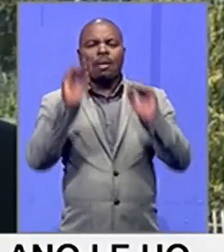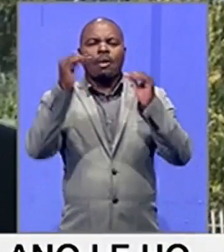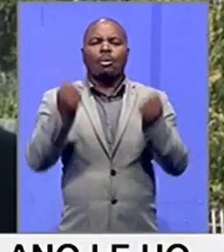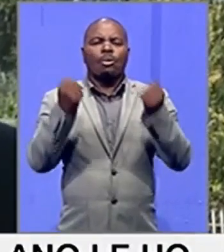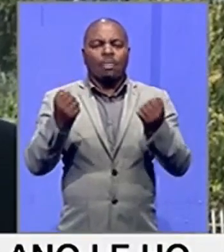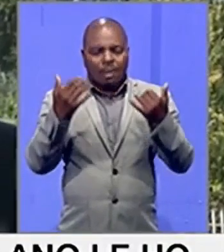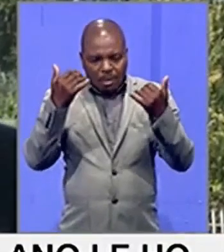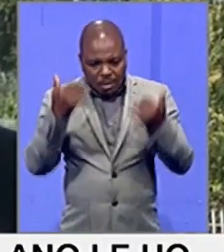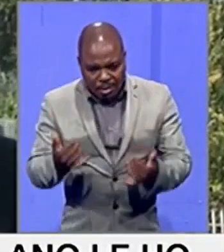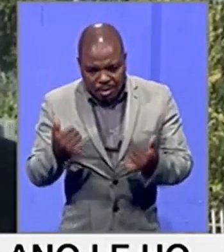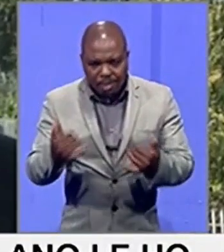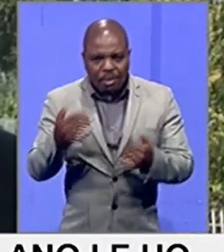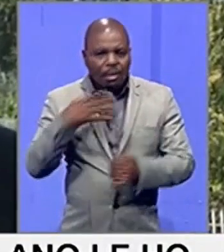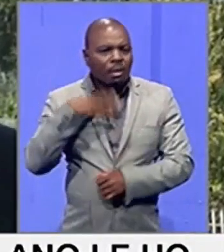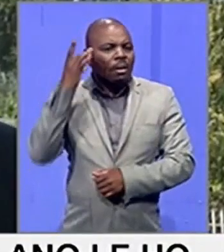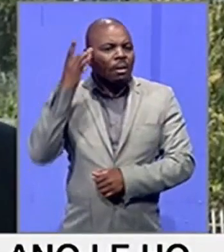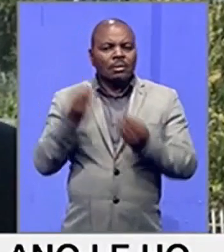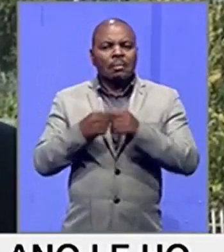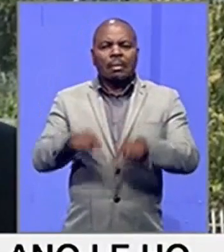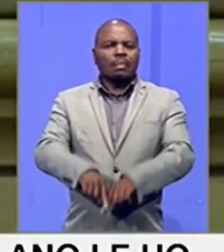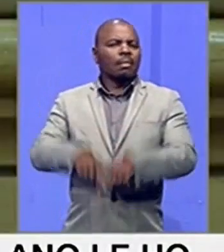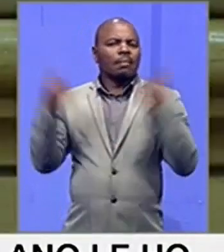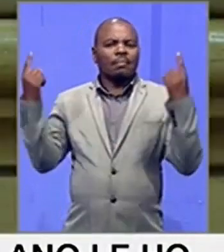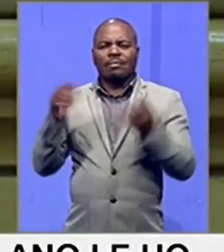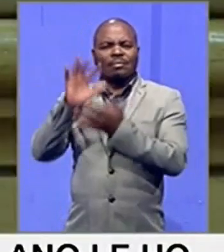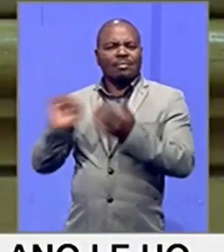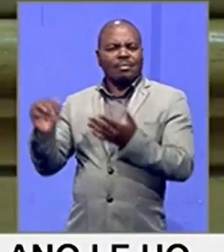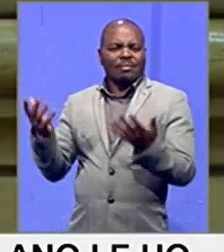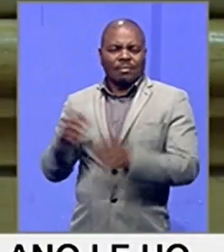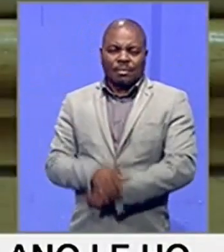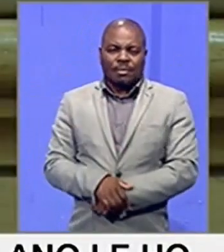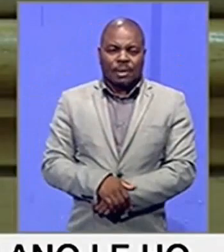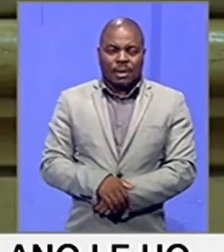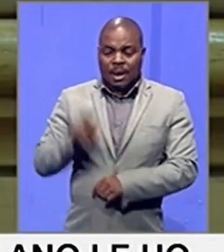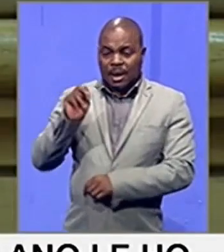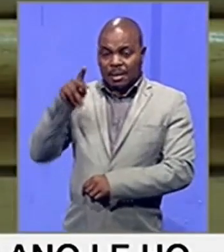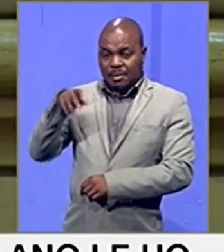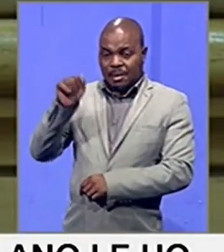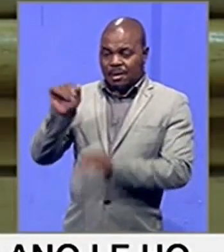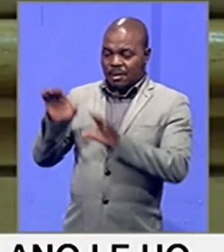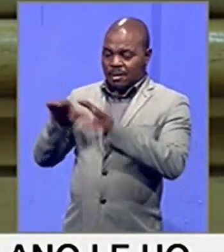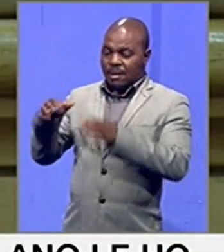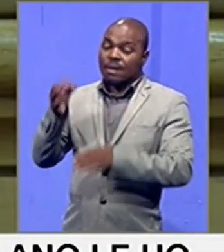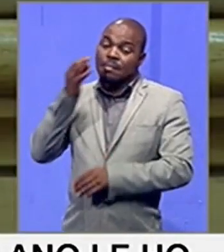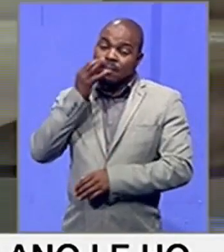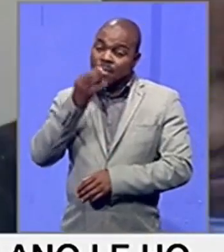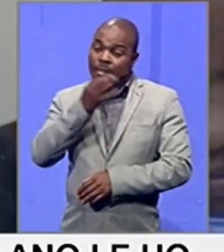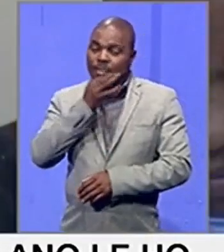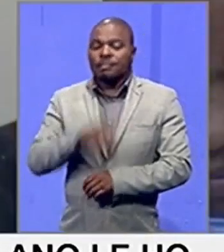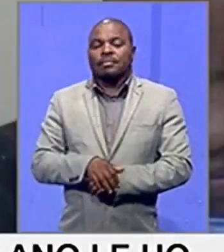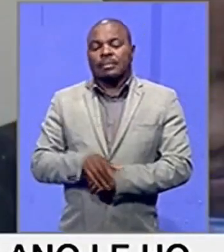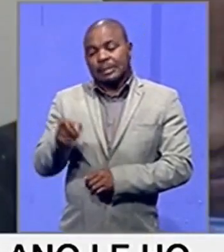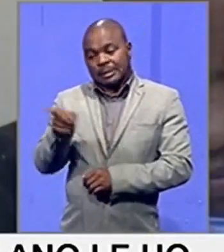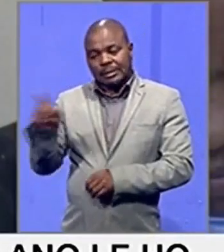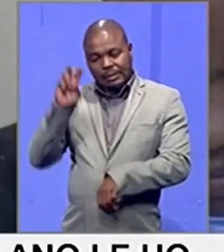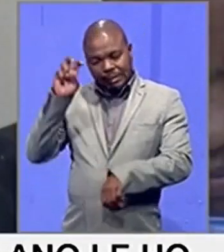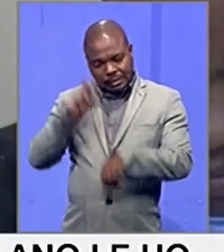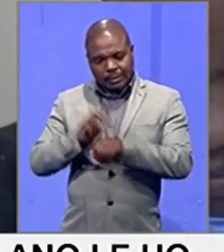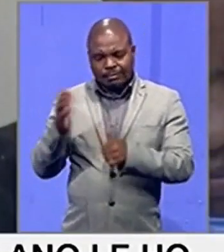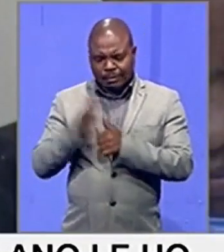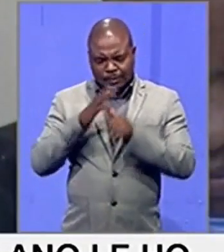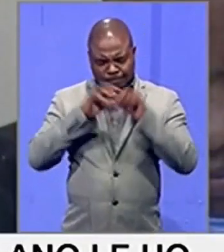And today we are told something else totally different. Babo sekisi jwa bosetšhaba ba re ba tshwanetse go dira